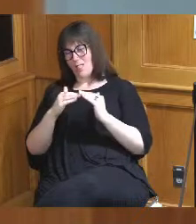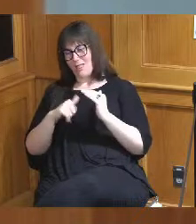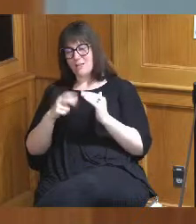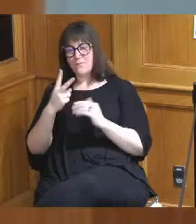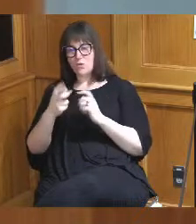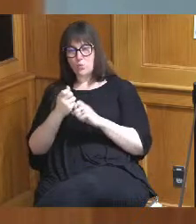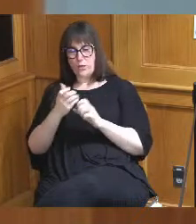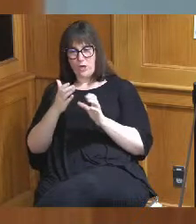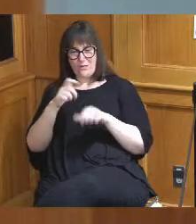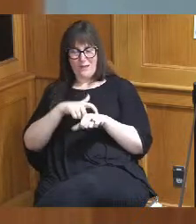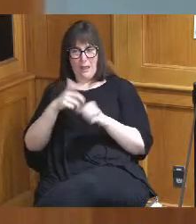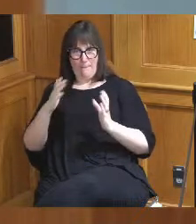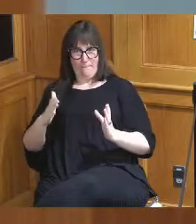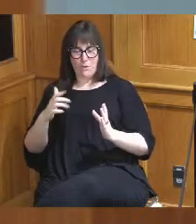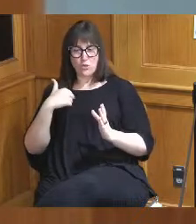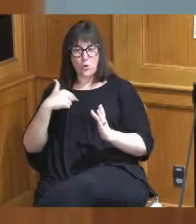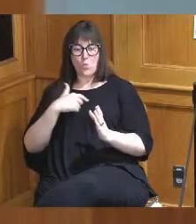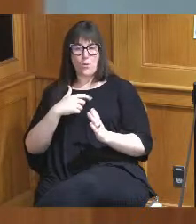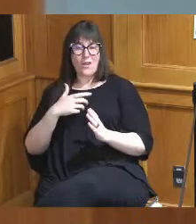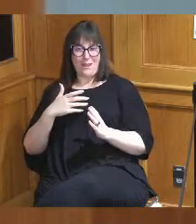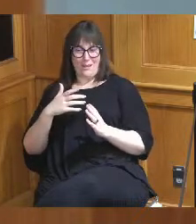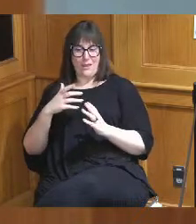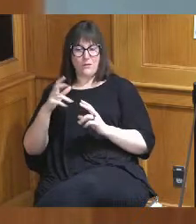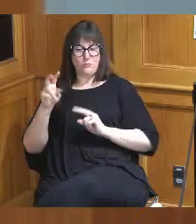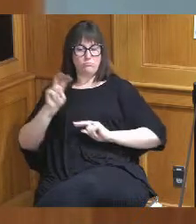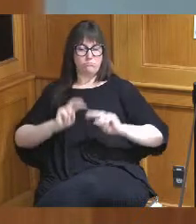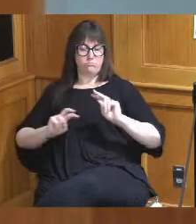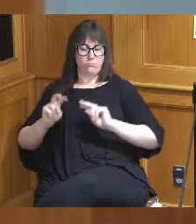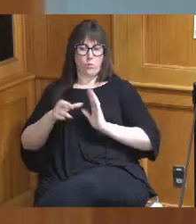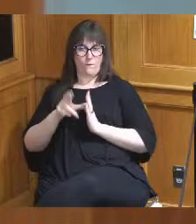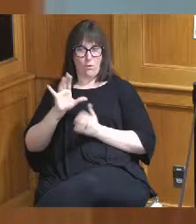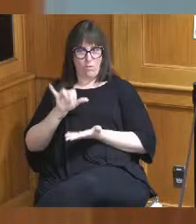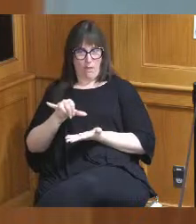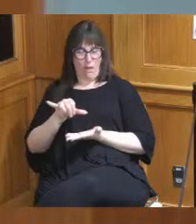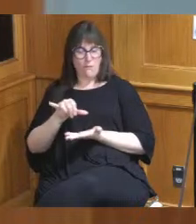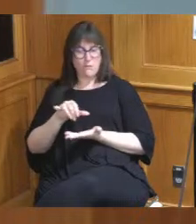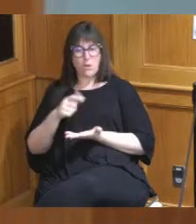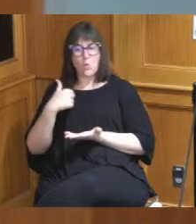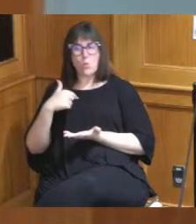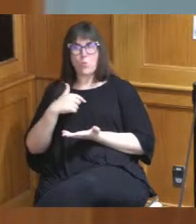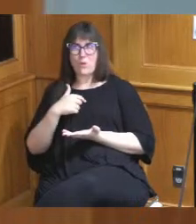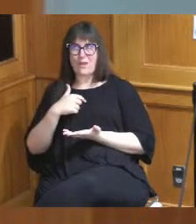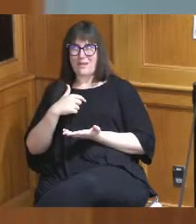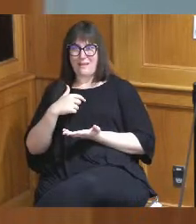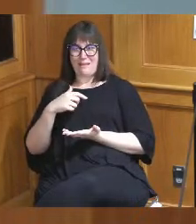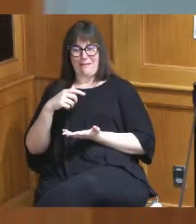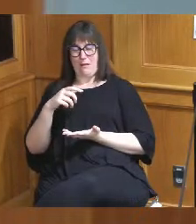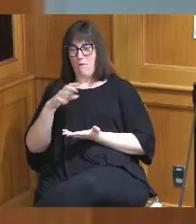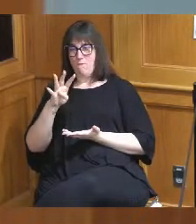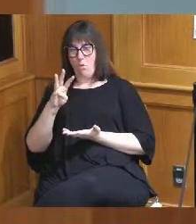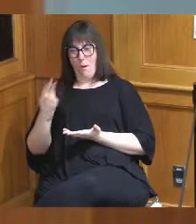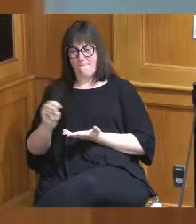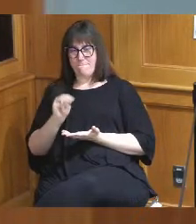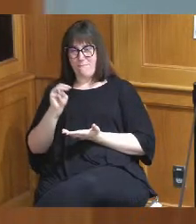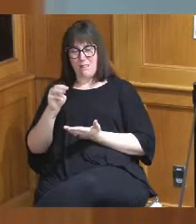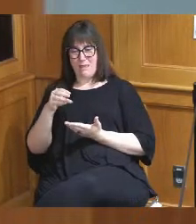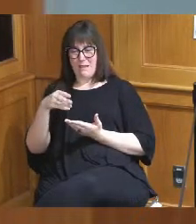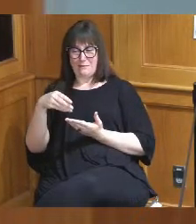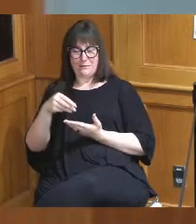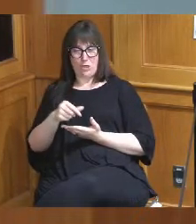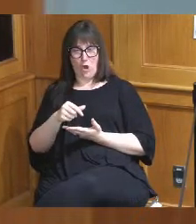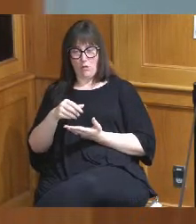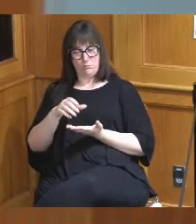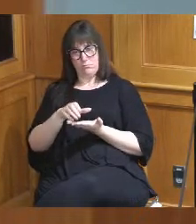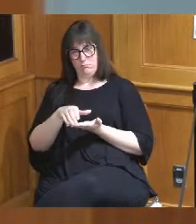so we continue to look at that through our contracting department. Again, we spent almost $4 million on those contracts over I